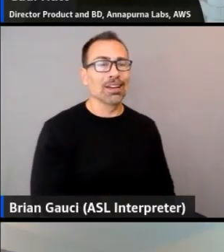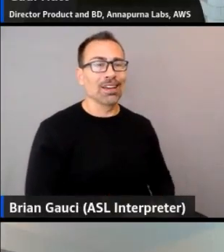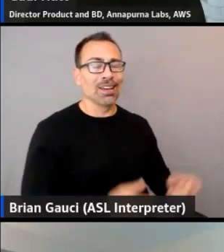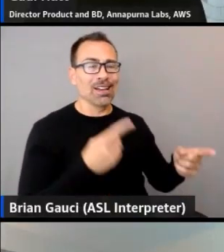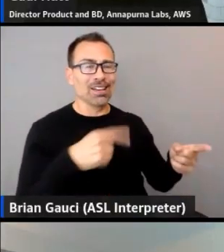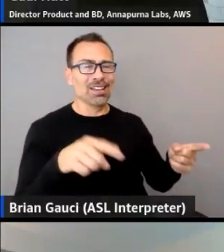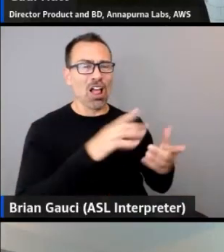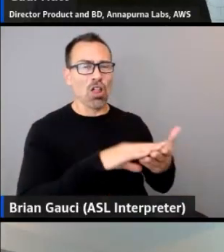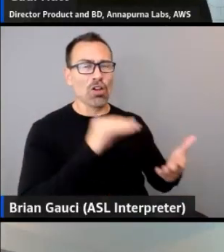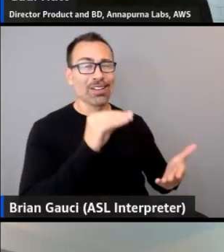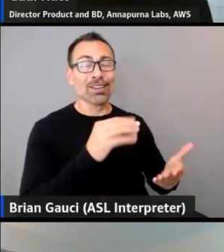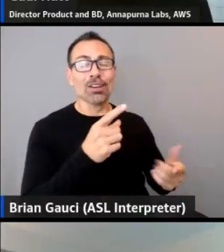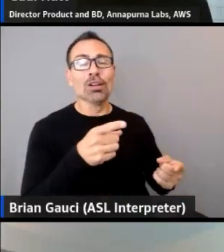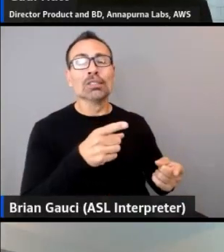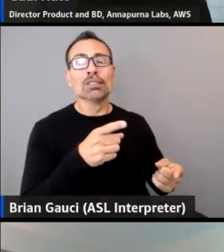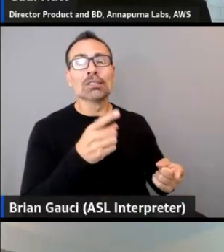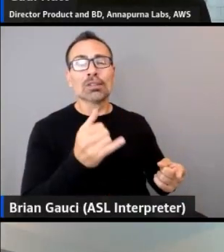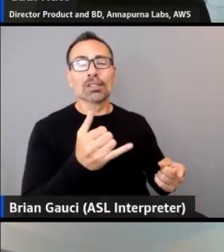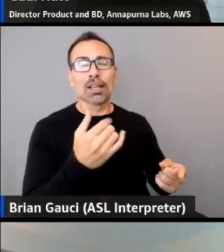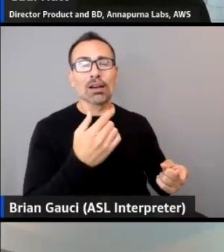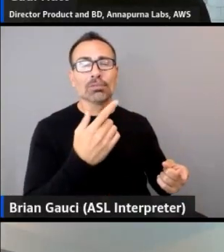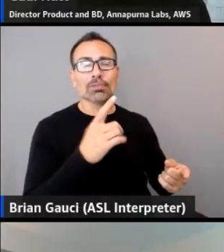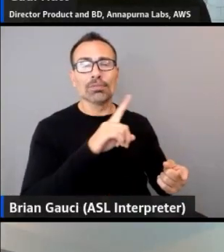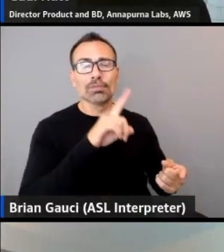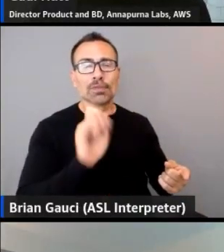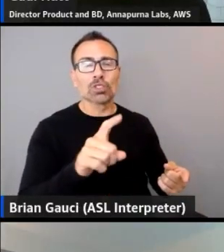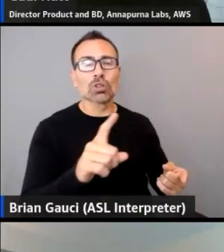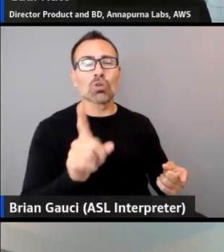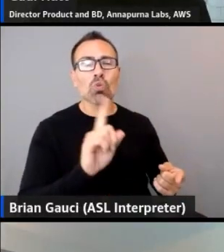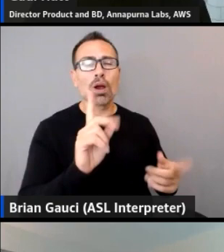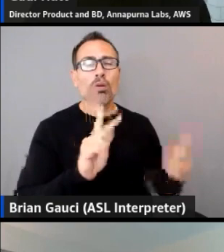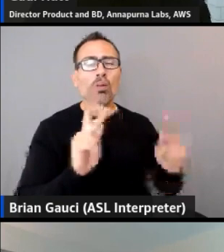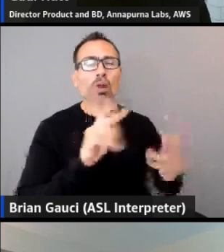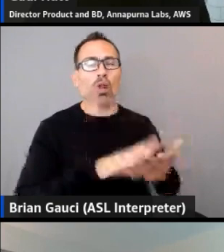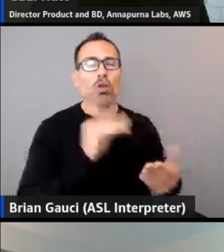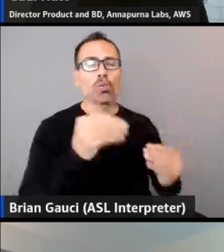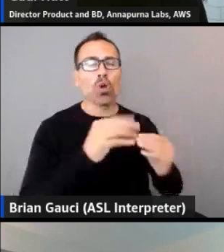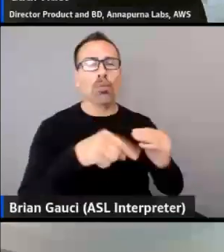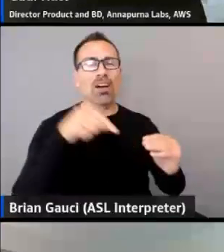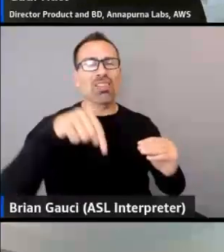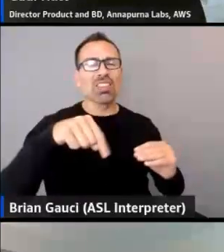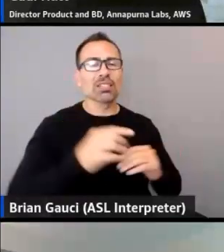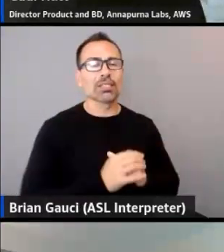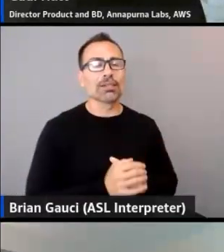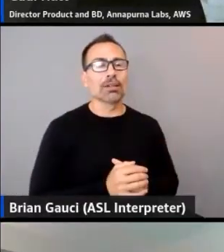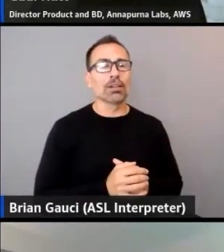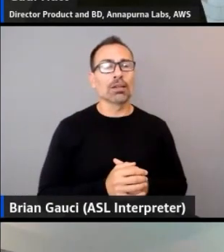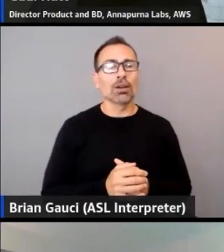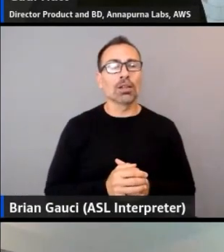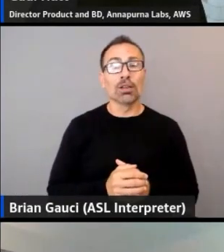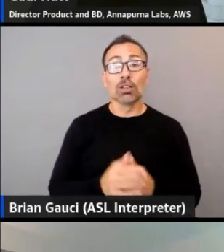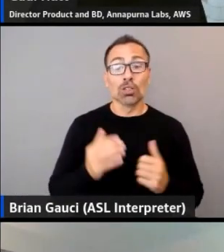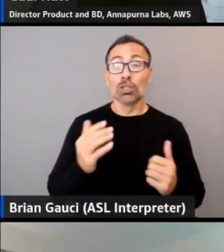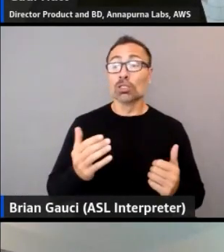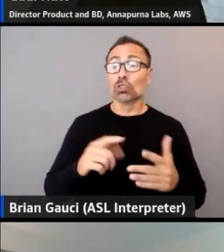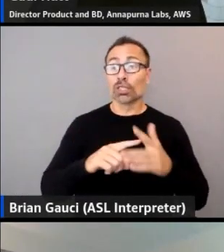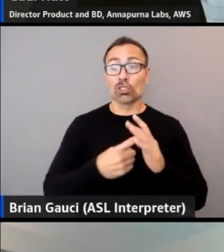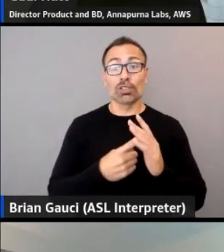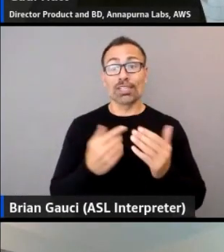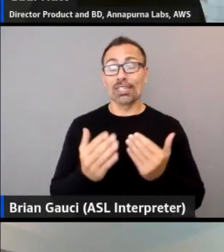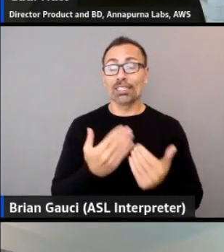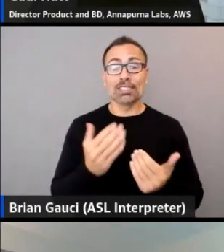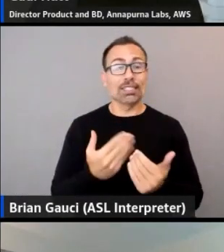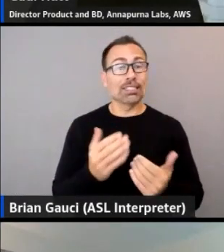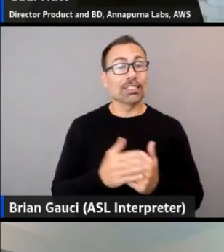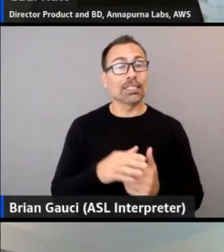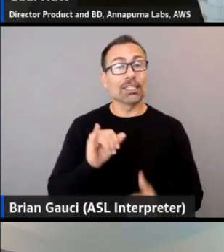so everyone is watching us. Where do they go to start learning more about this and get started? So getting started is easy. Like I said, if you